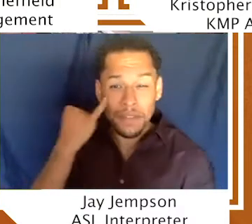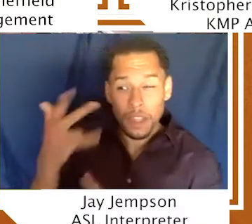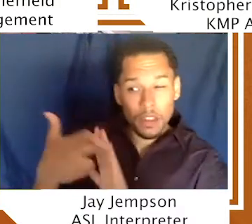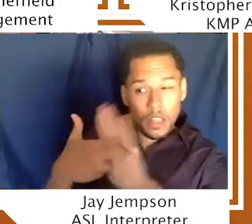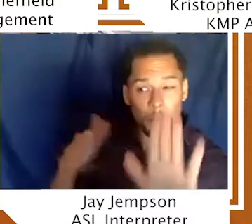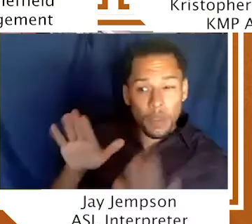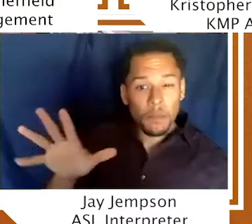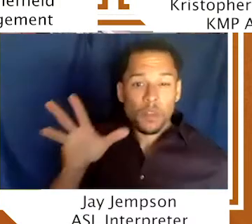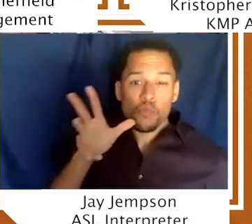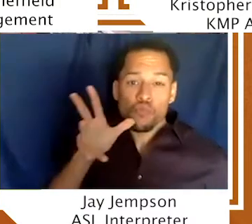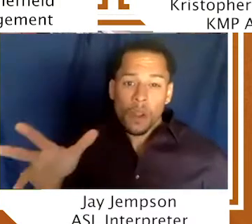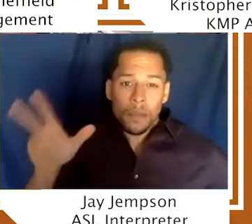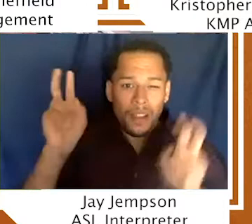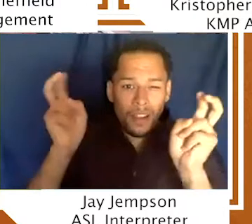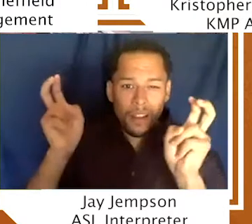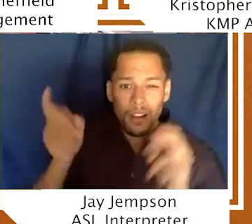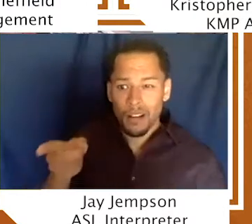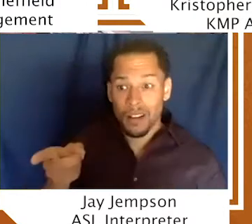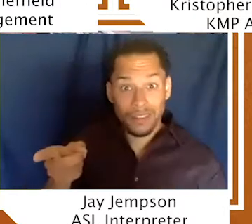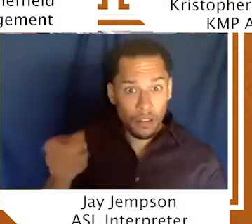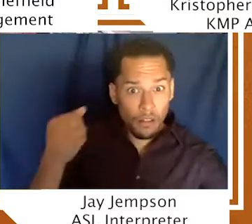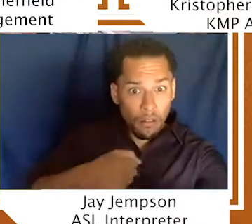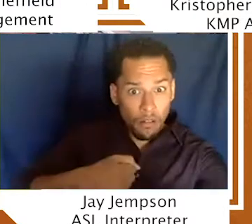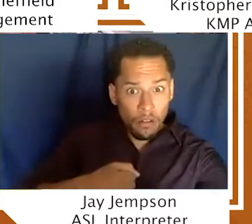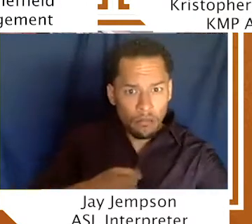then we have a problem.